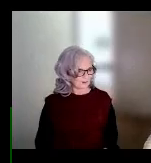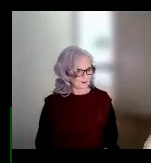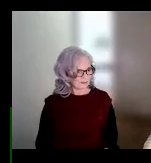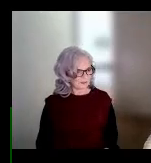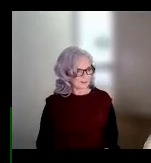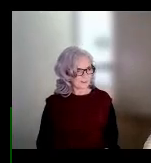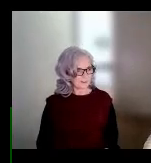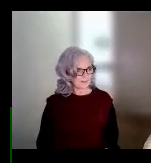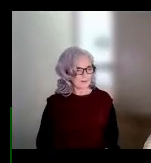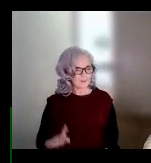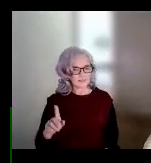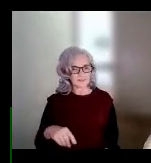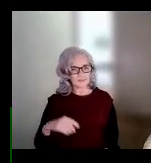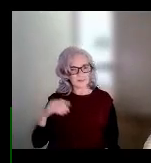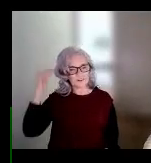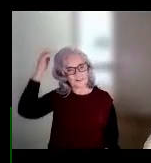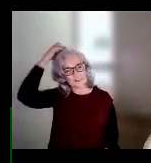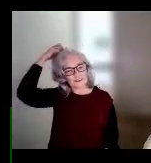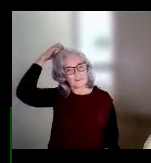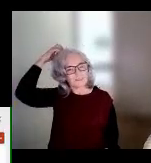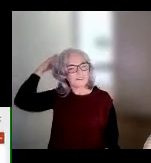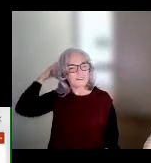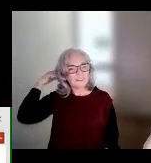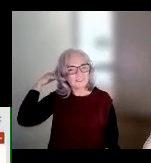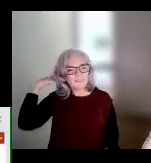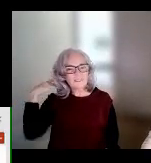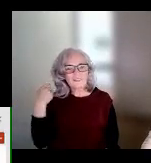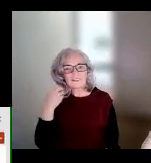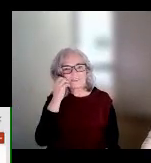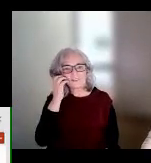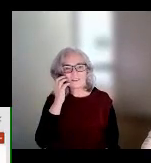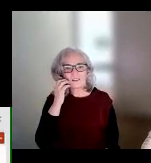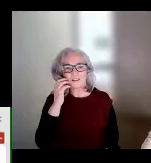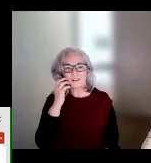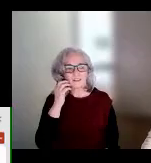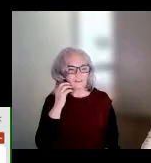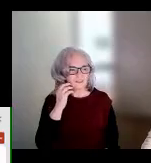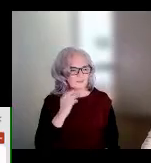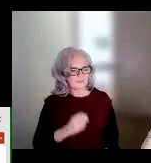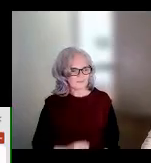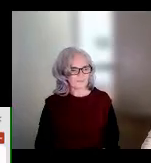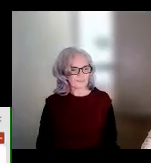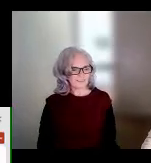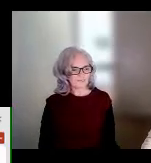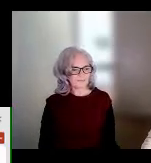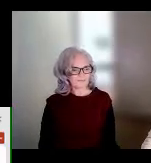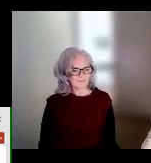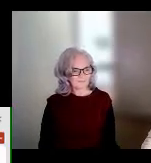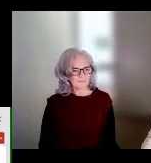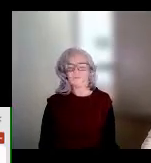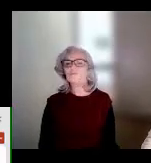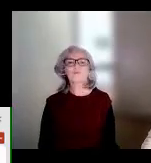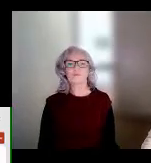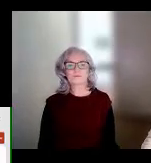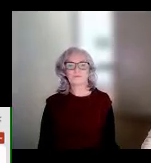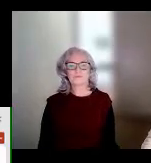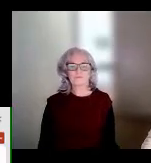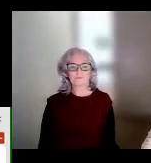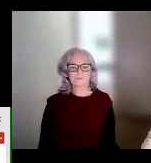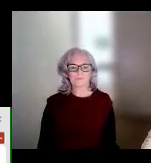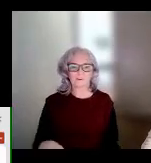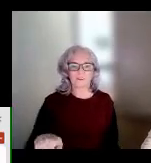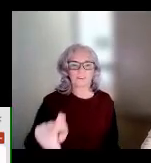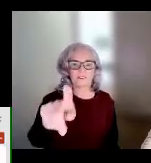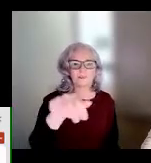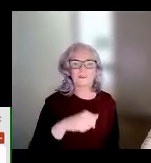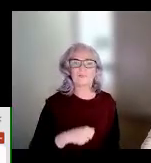Thanks, I'll just stop sharing. Yeah. Thanks, Anne and Karen. So for everyone on the call, if